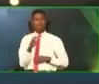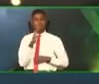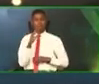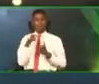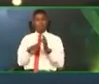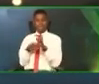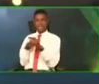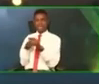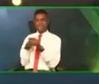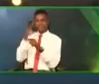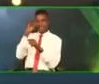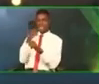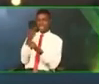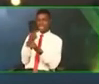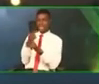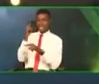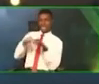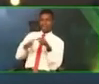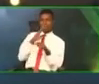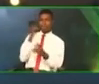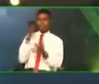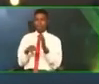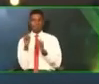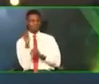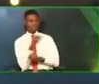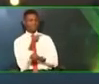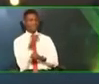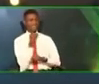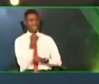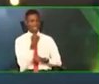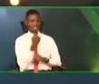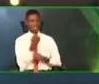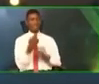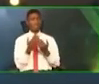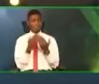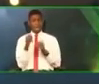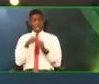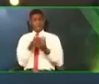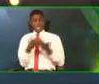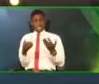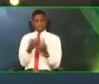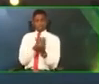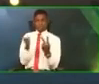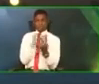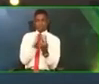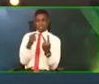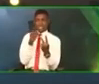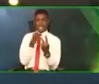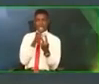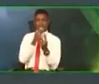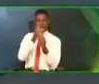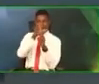man said. It cannot be what this man said. Although everything they said captured his